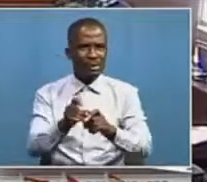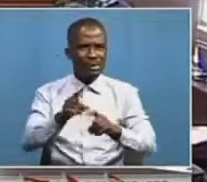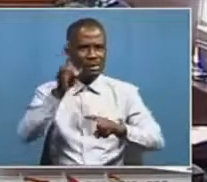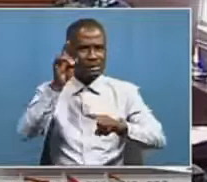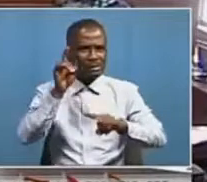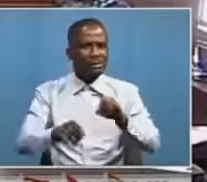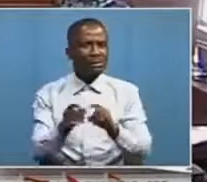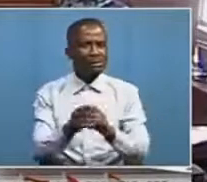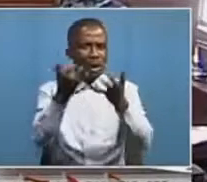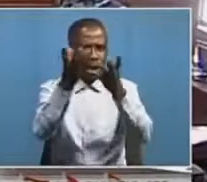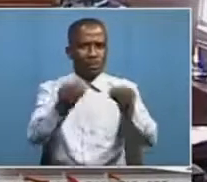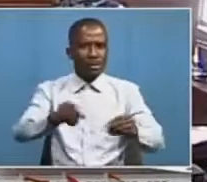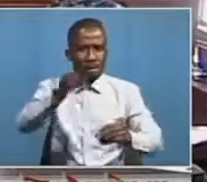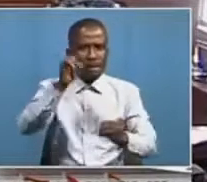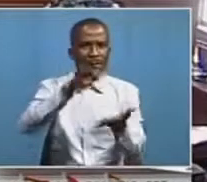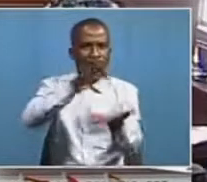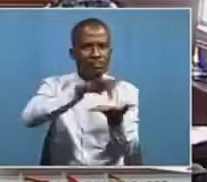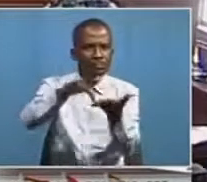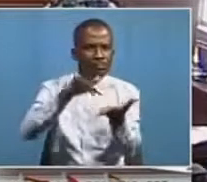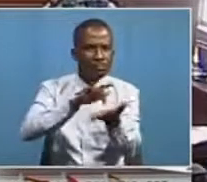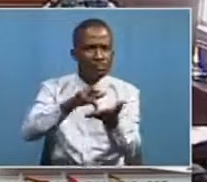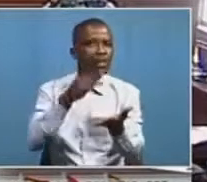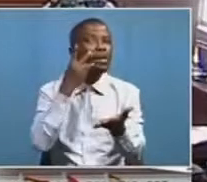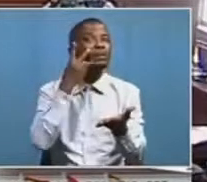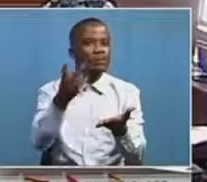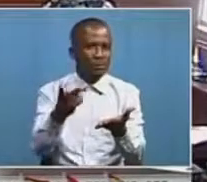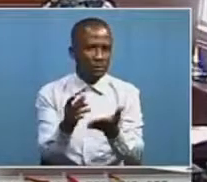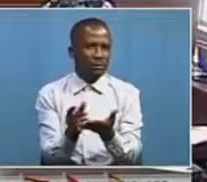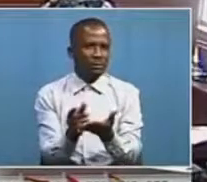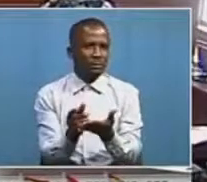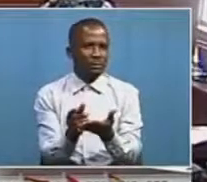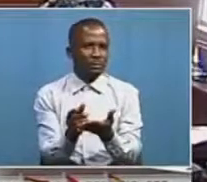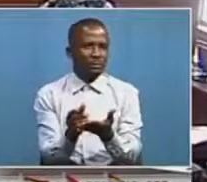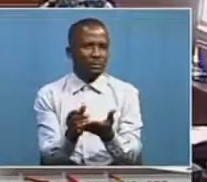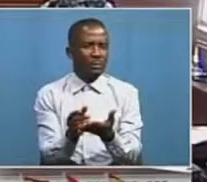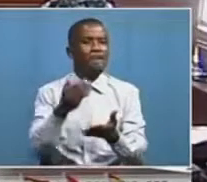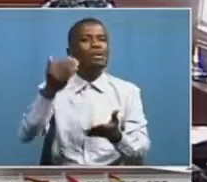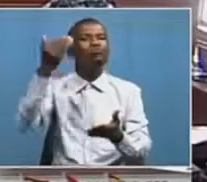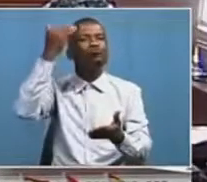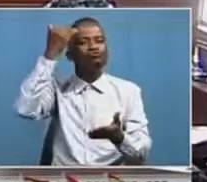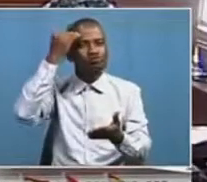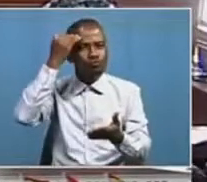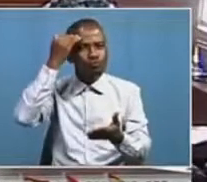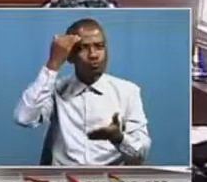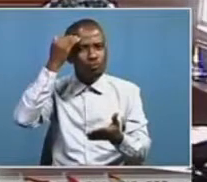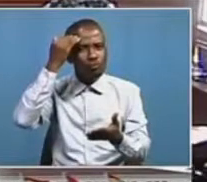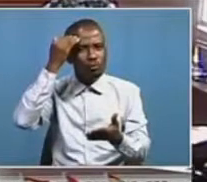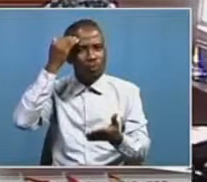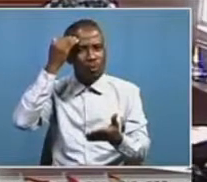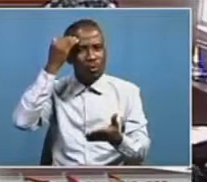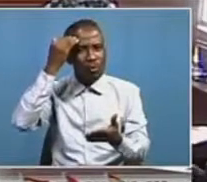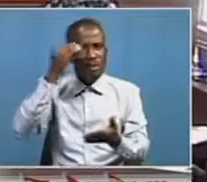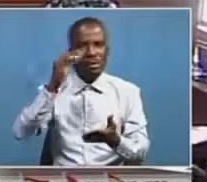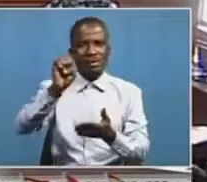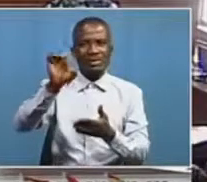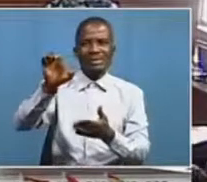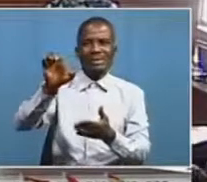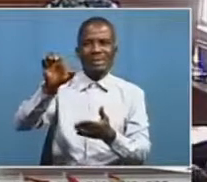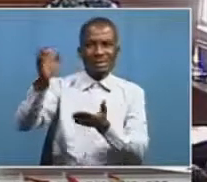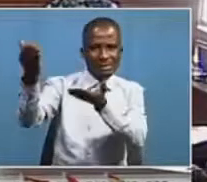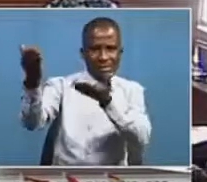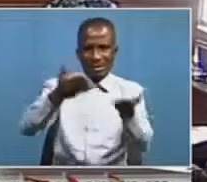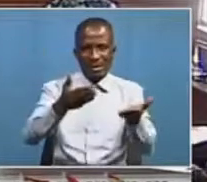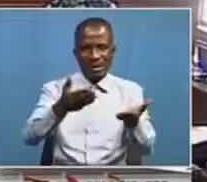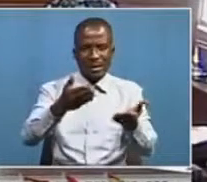without resorting to some calculations. The first task is to know the data the first respondent presented, which the petitioner